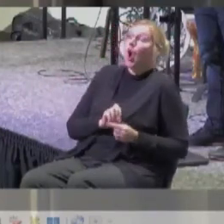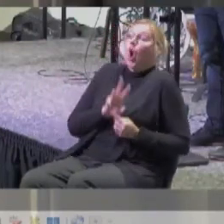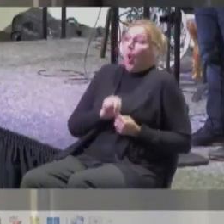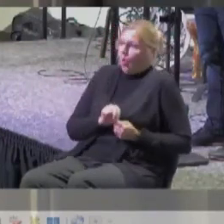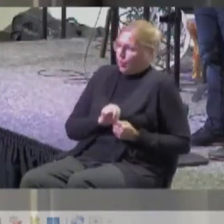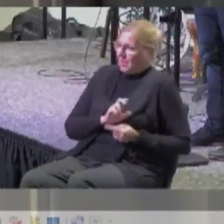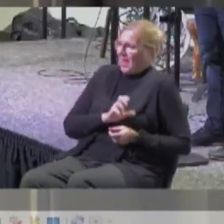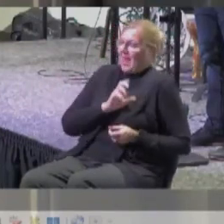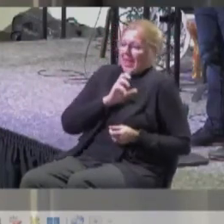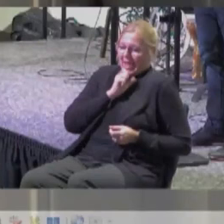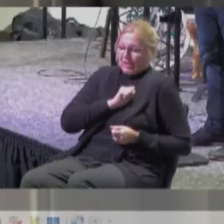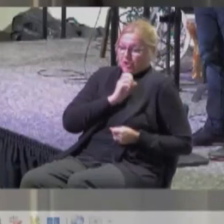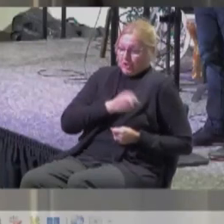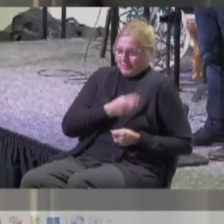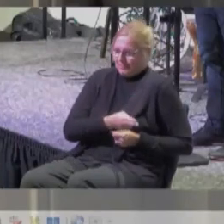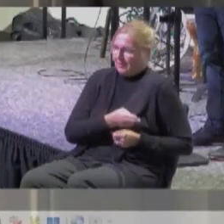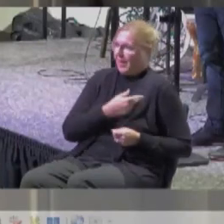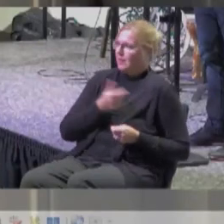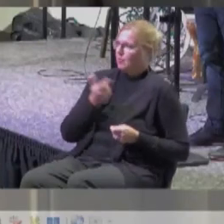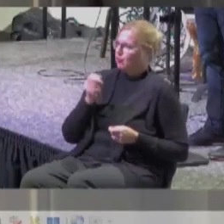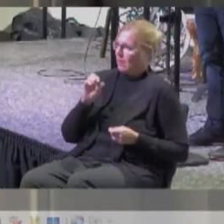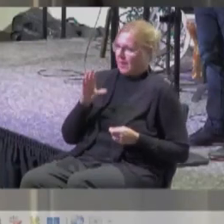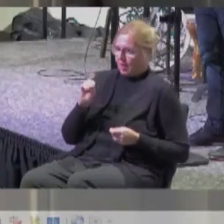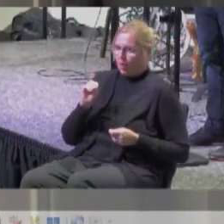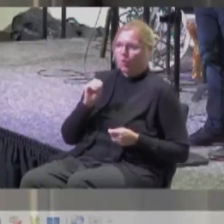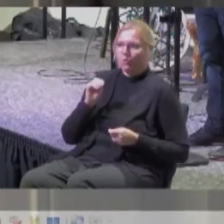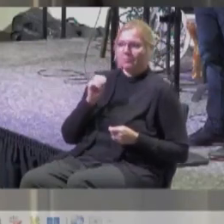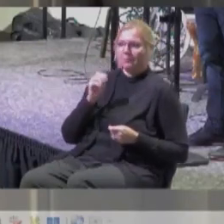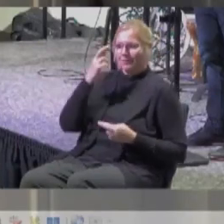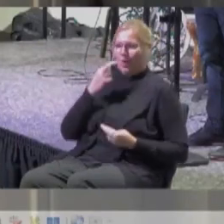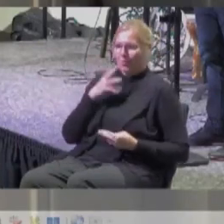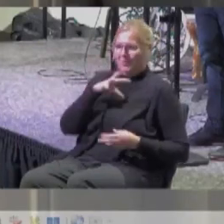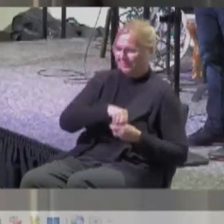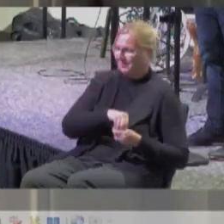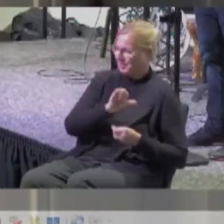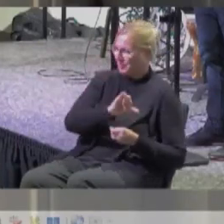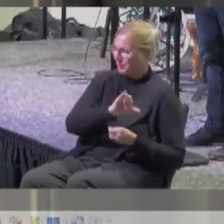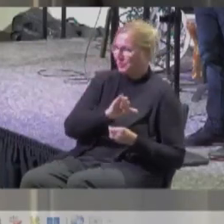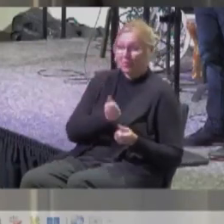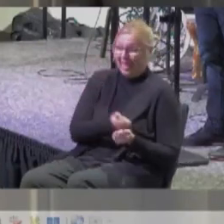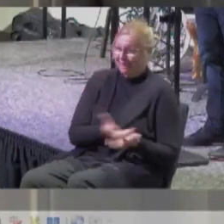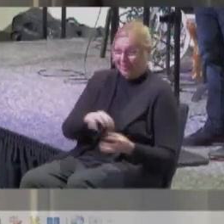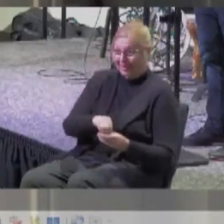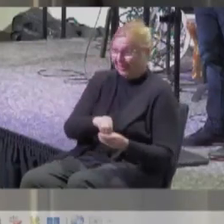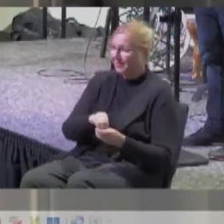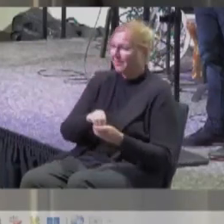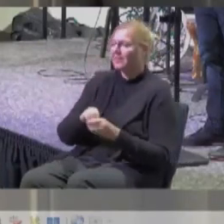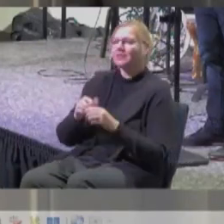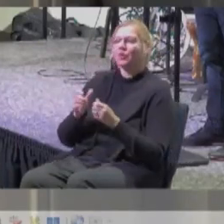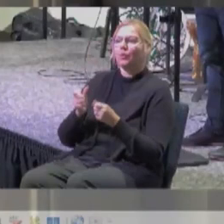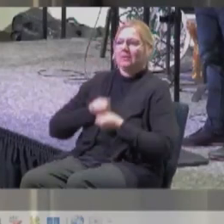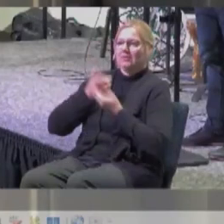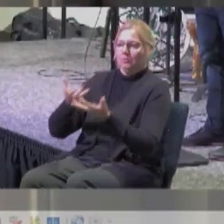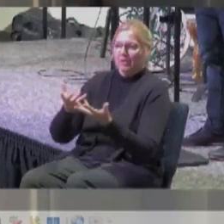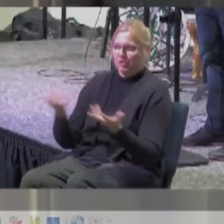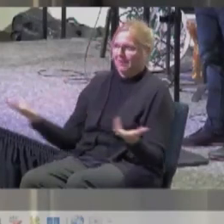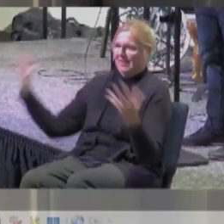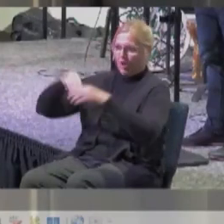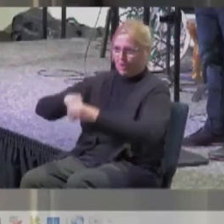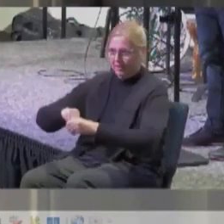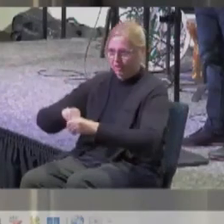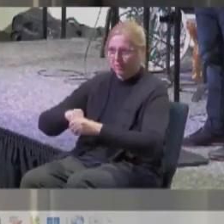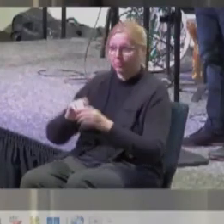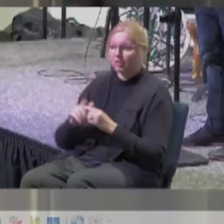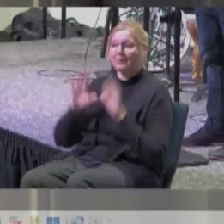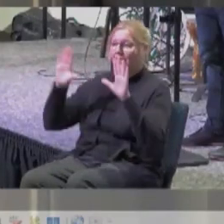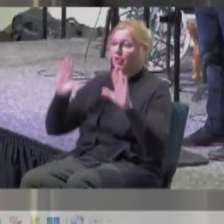and Greco-Roman literary contexts. Most importantly, it's an expression of incarnation, which allows our great